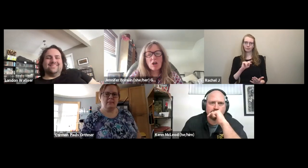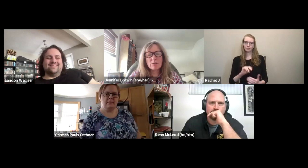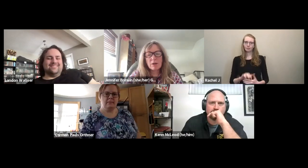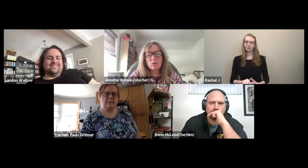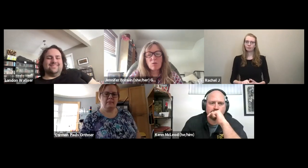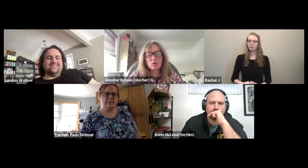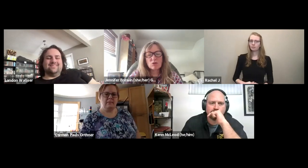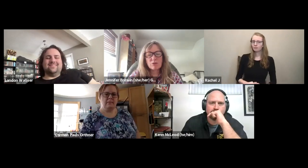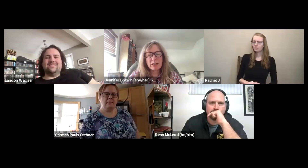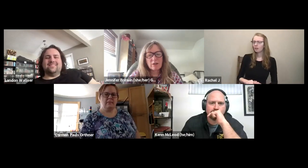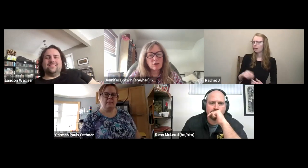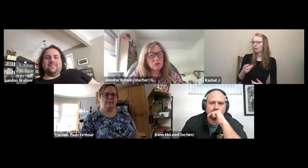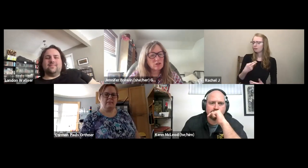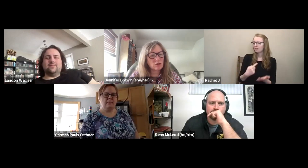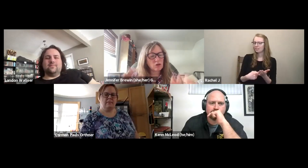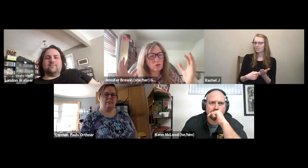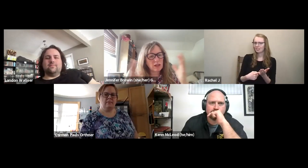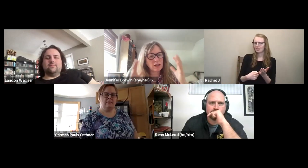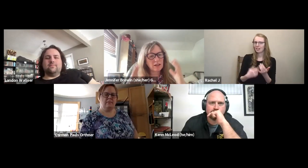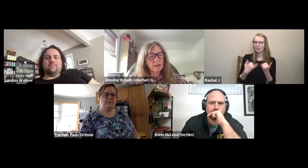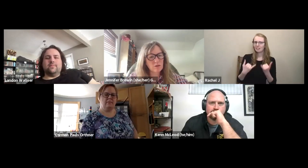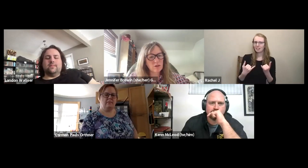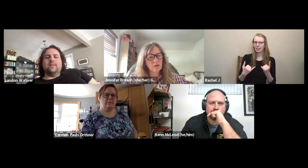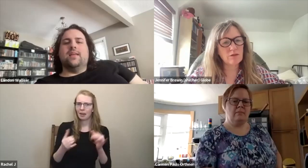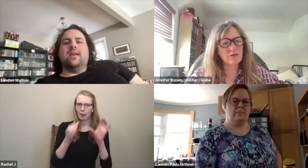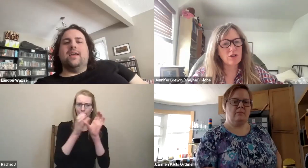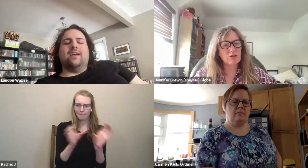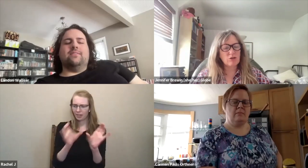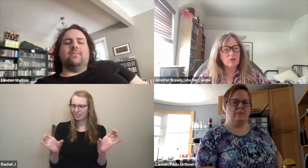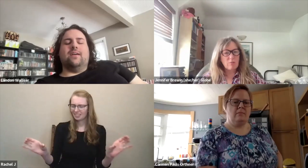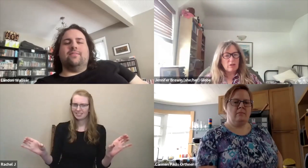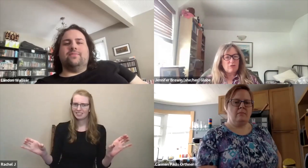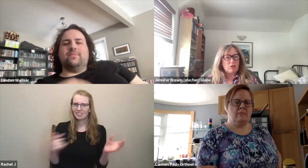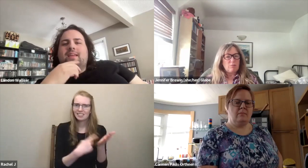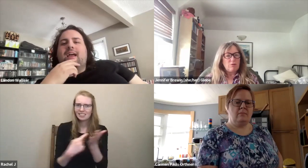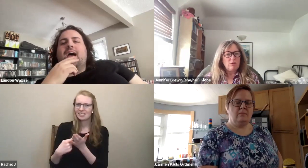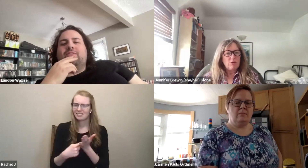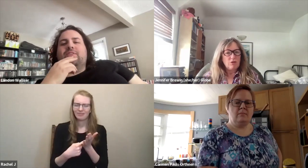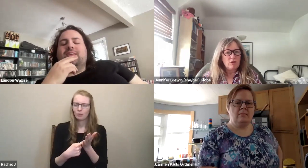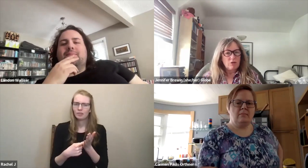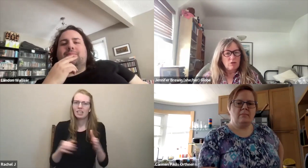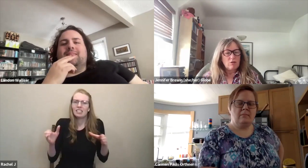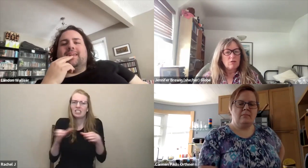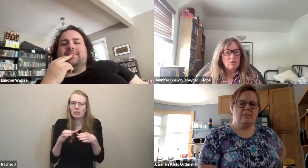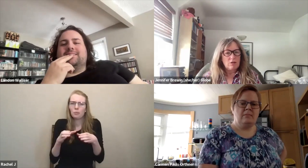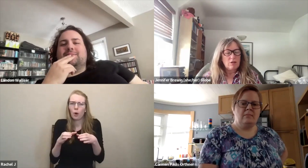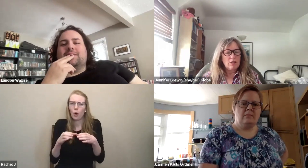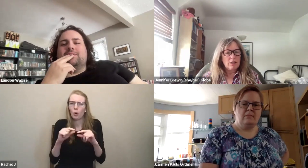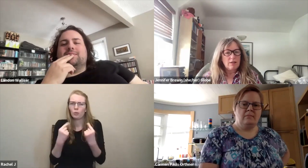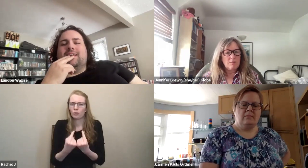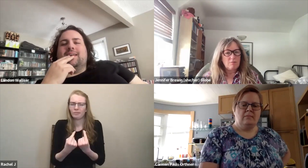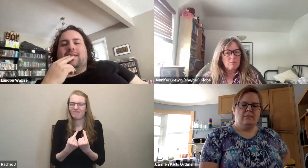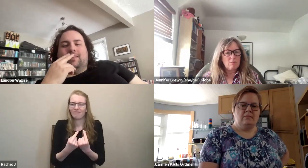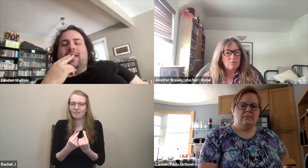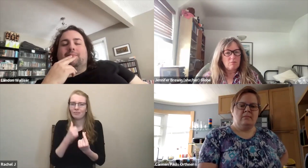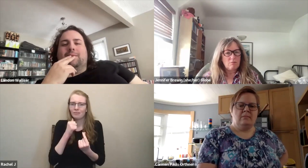We're just talking about we won't do breakout rooms because the group, like I think that we've got a small enough group. I figured that might be the case because I was like,